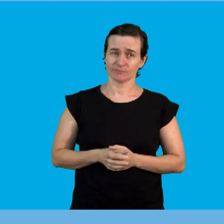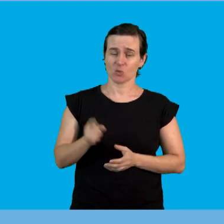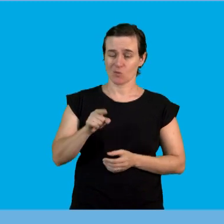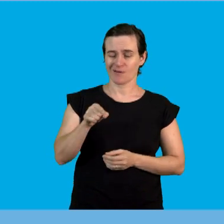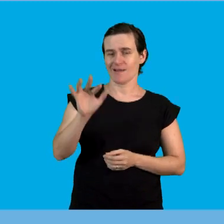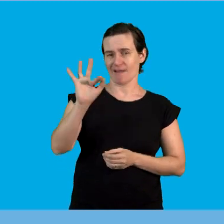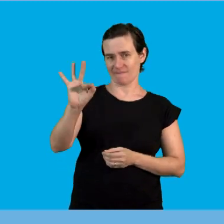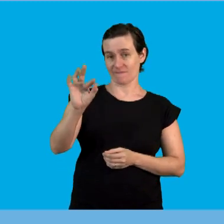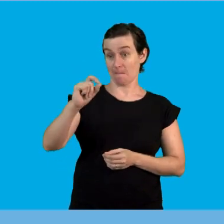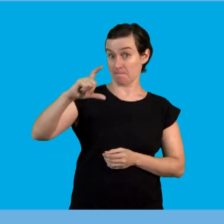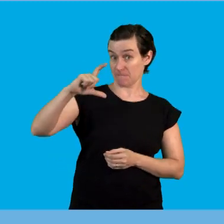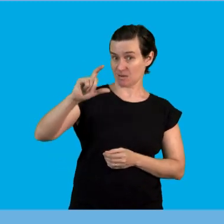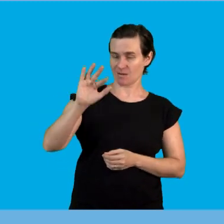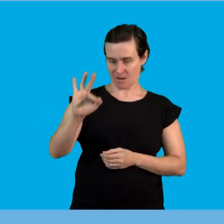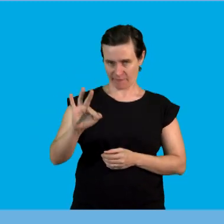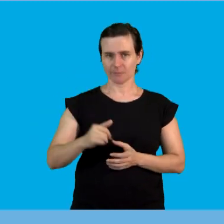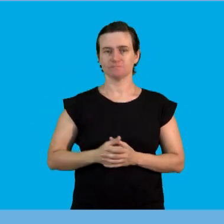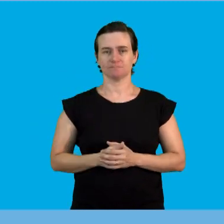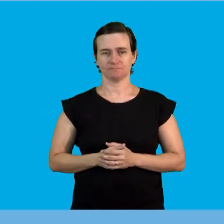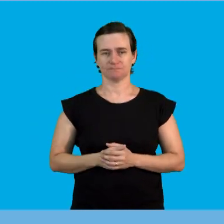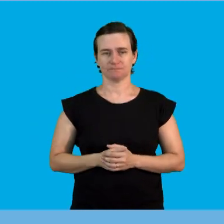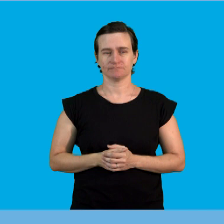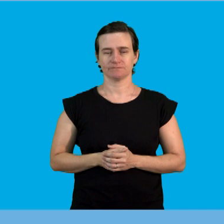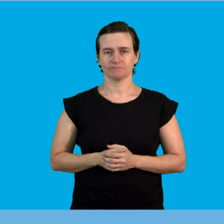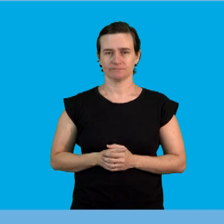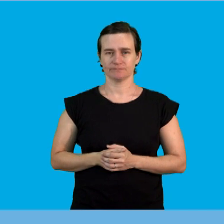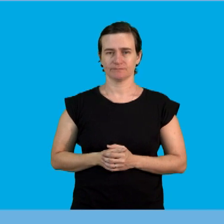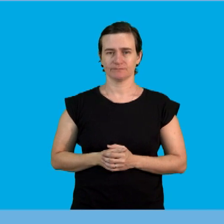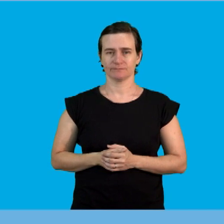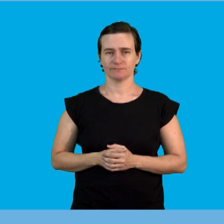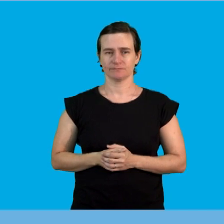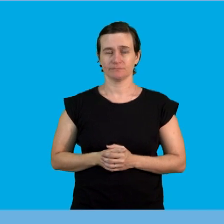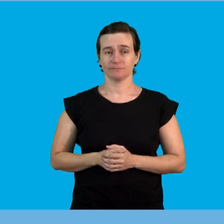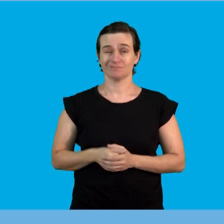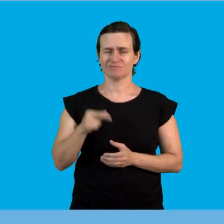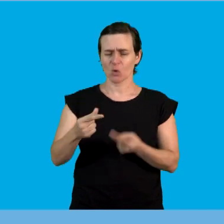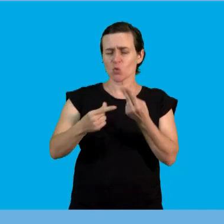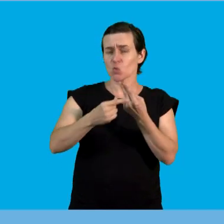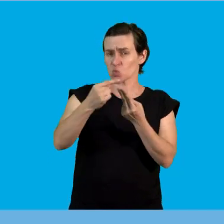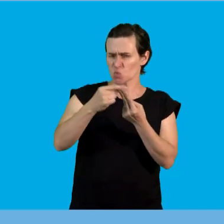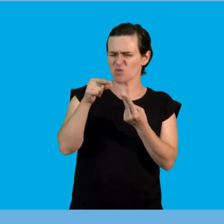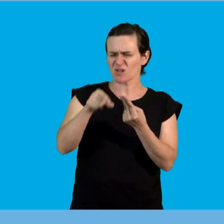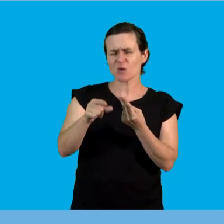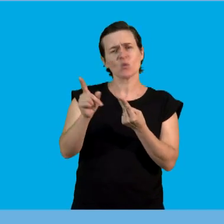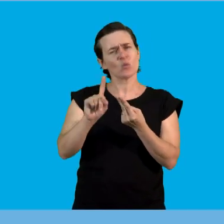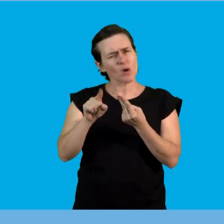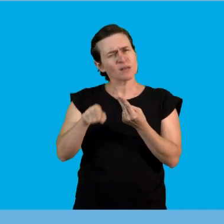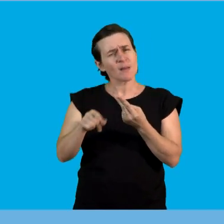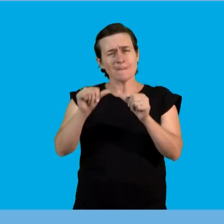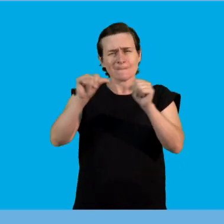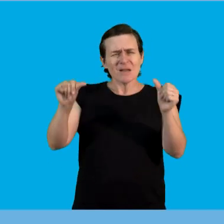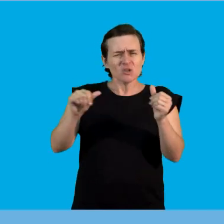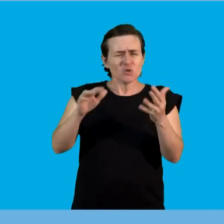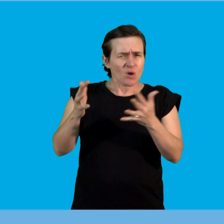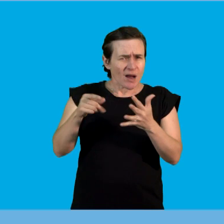is F, capital letter F. The symbol for force is F, and the unit for force, so hence we say that